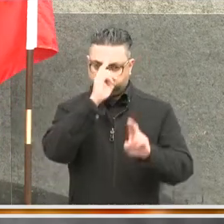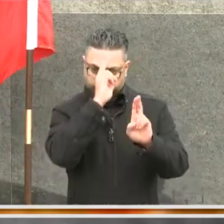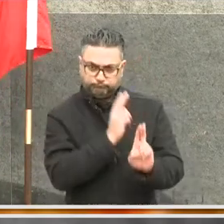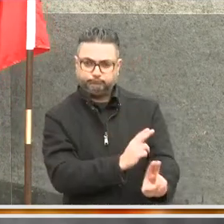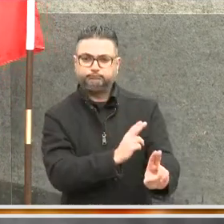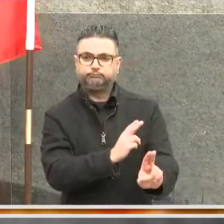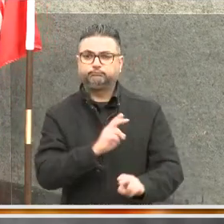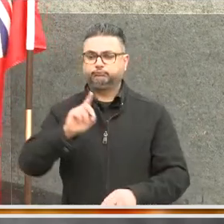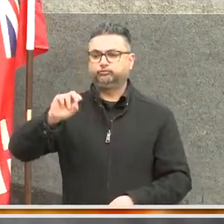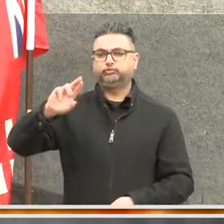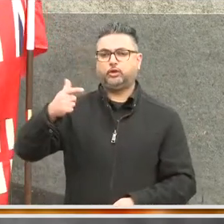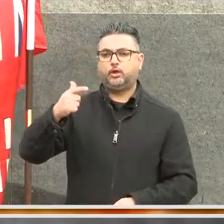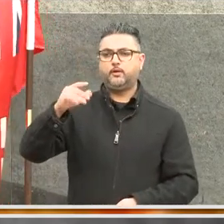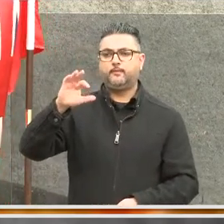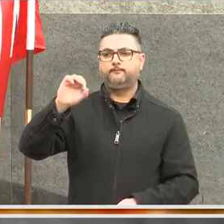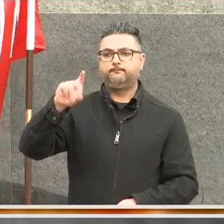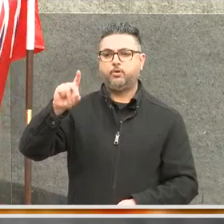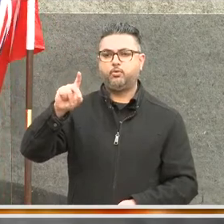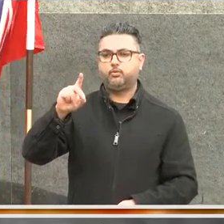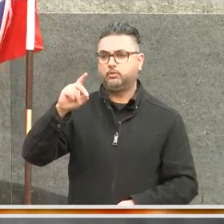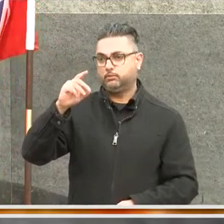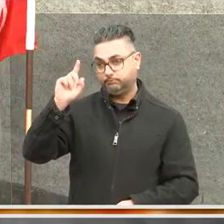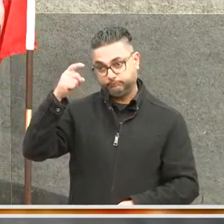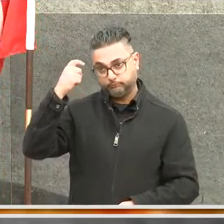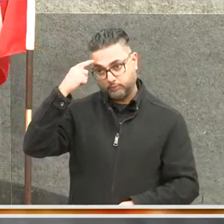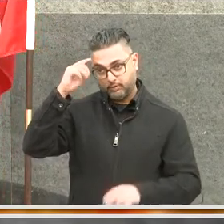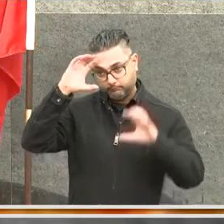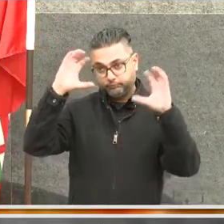of Ontario, Premier ministre de l'Ontario.